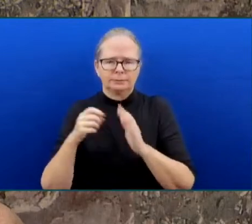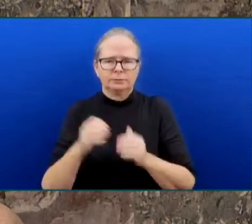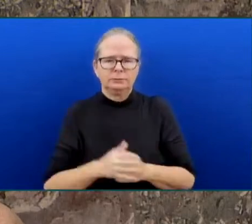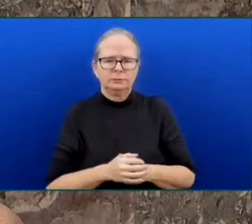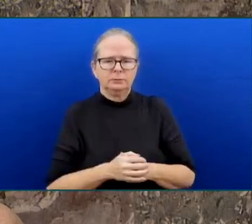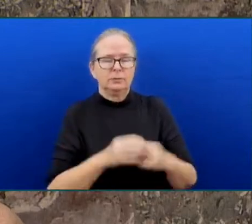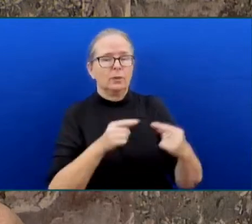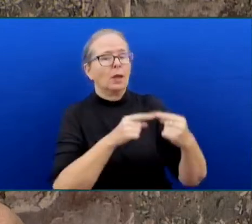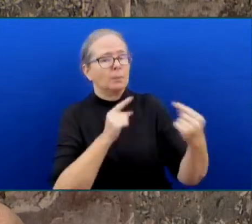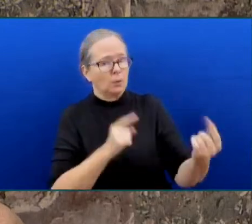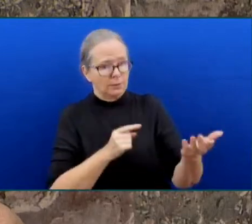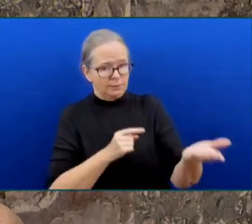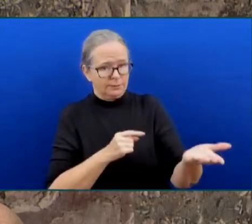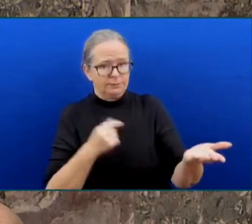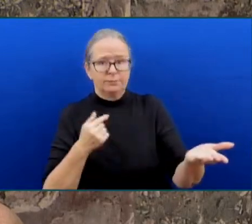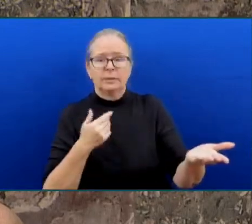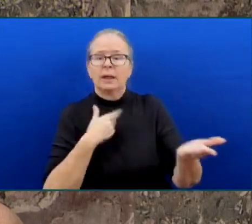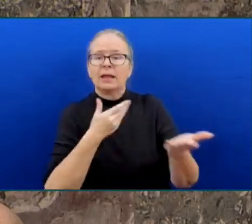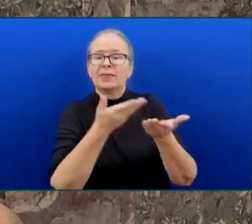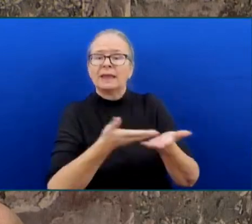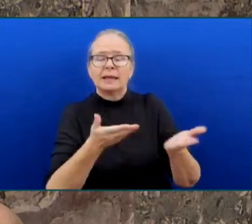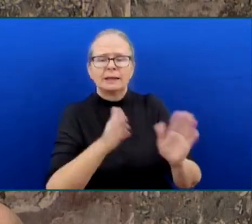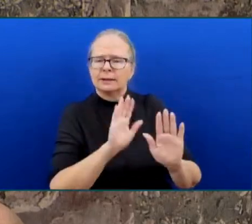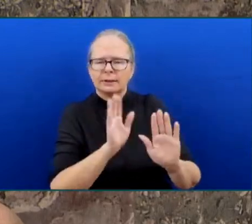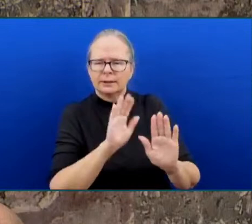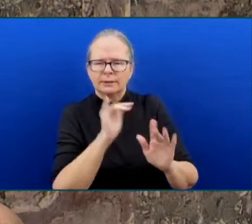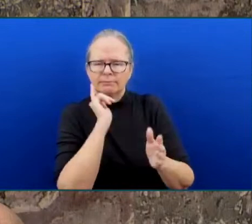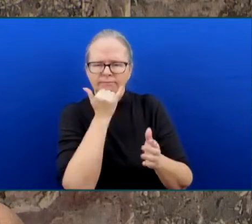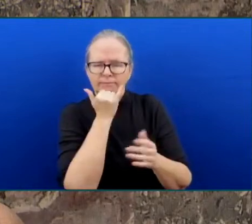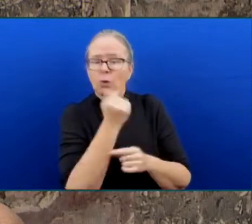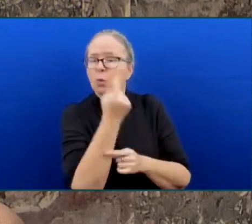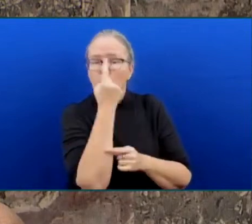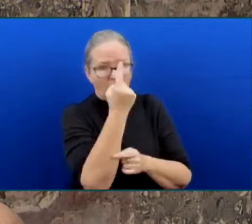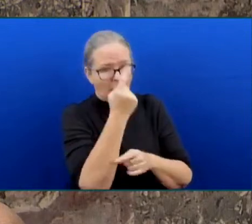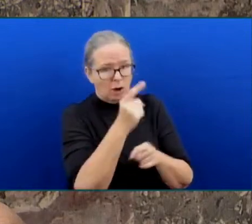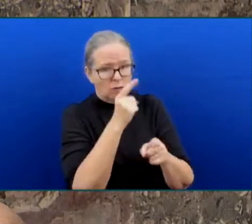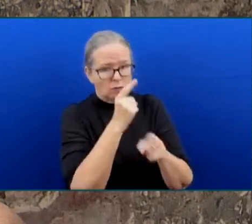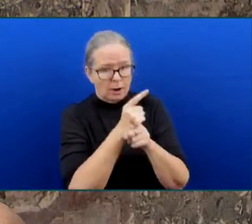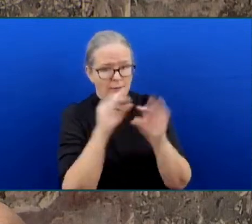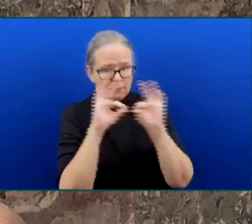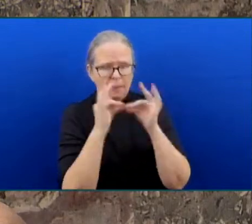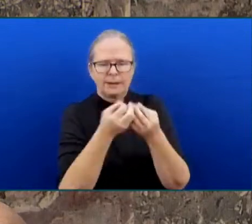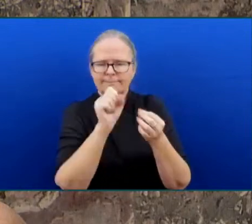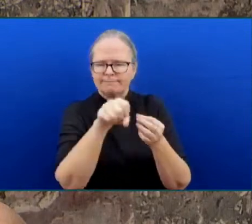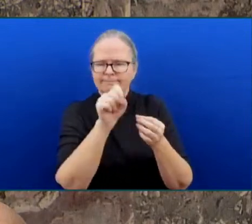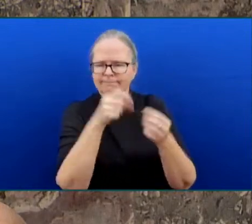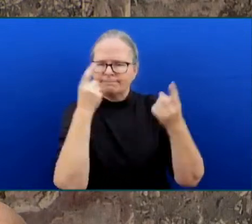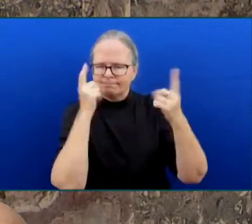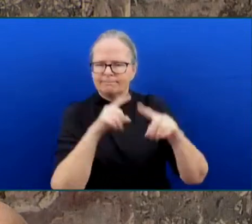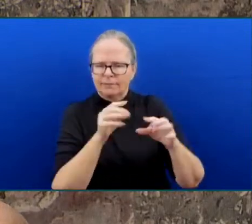and families are feeling the sting of high inflation, and people need support.